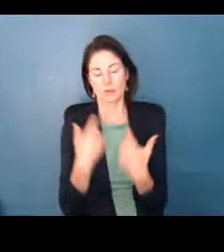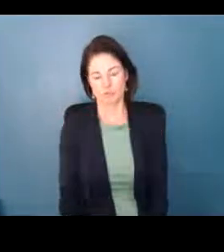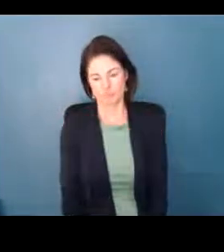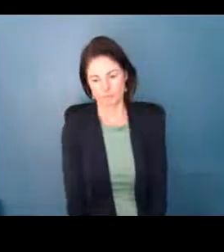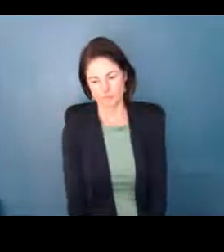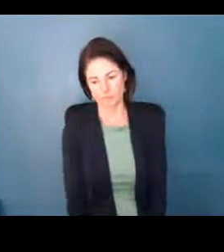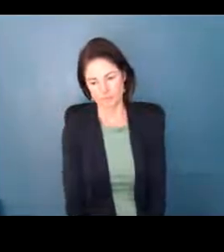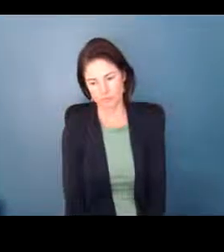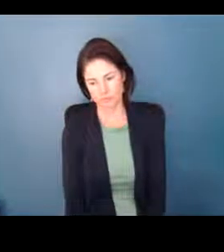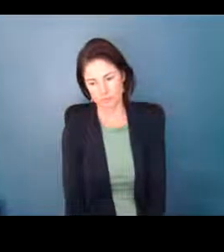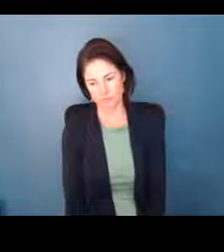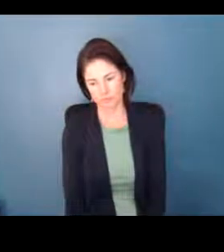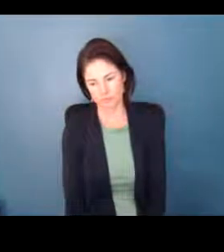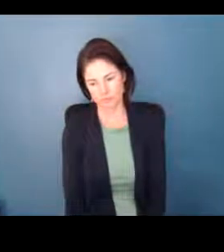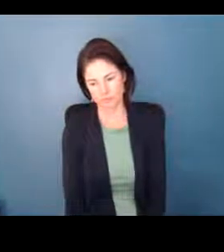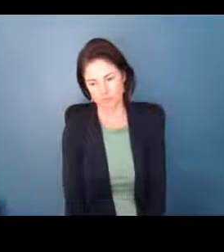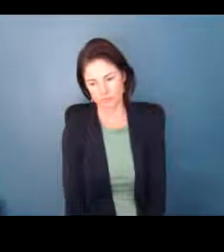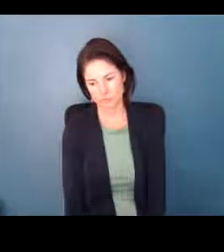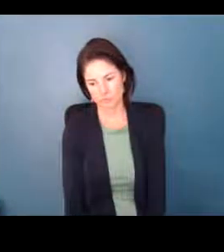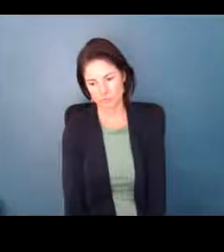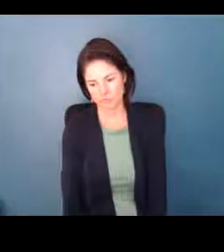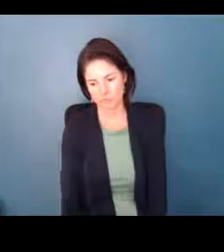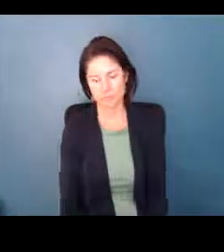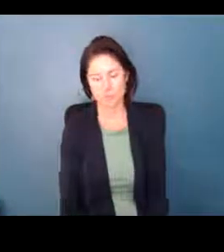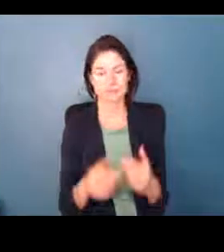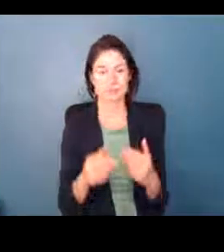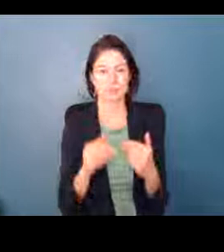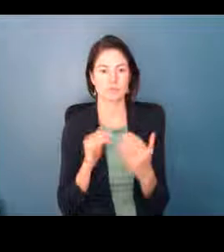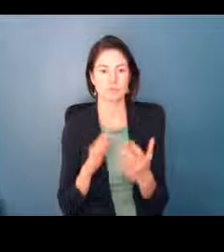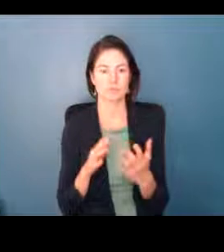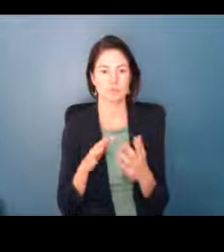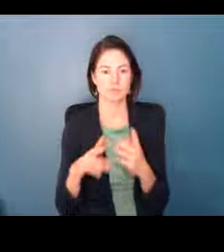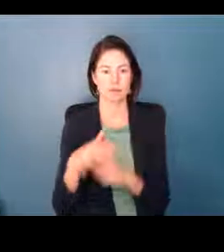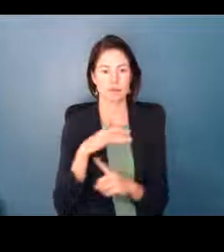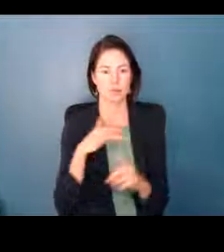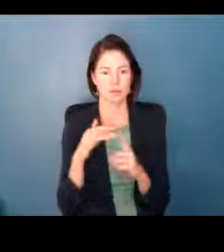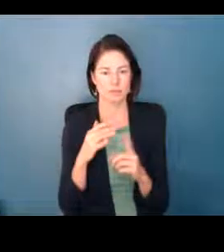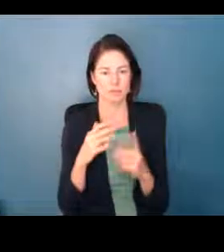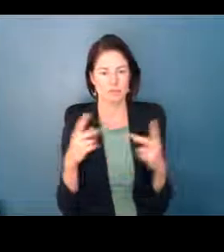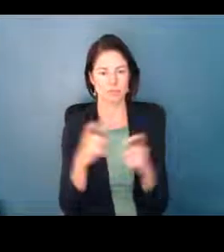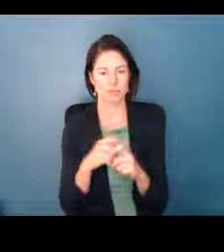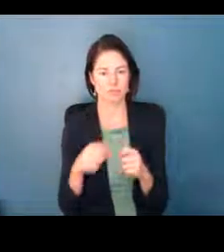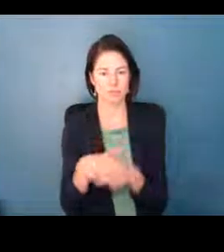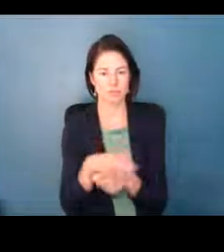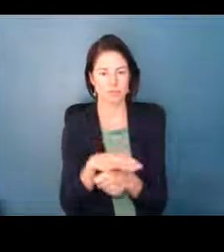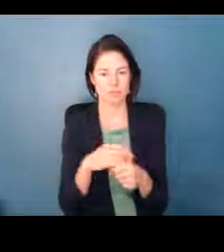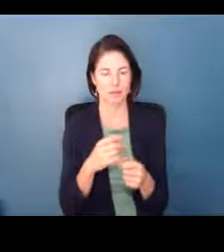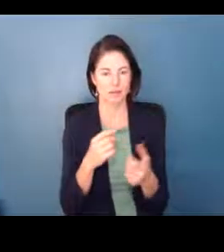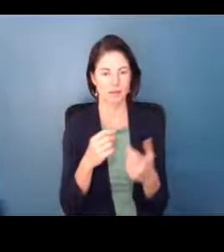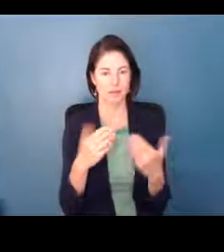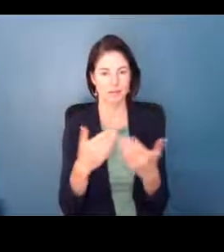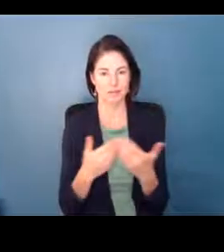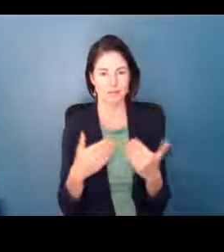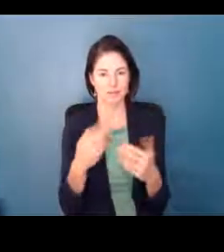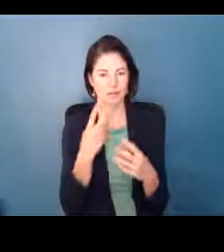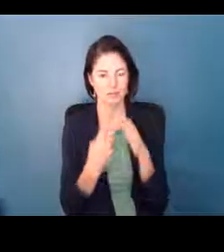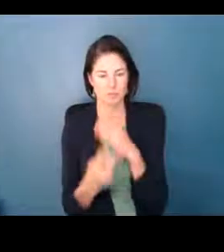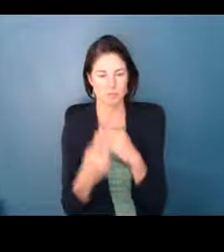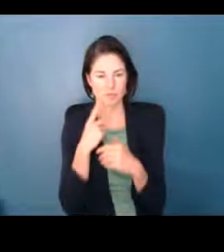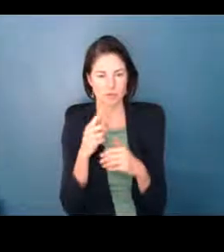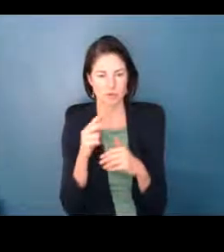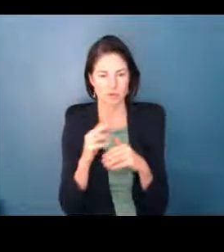coordination required to address the environmental complexity of the site and unanticipated challenges during construction. The high level of effort